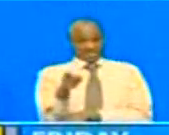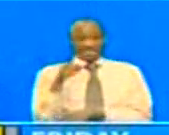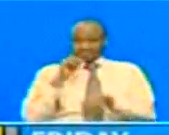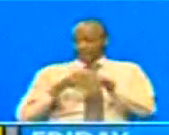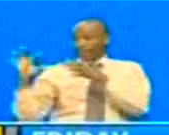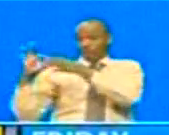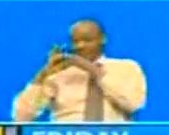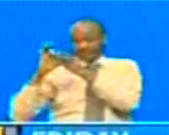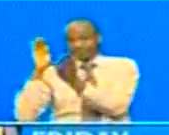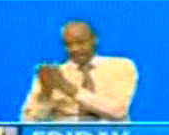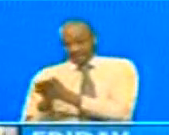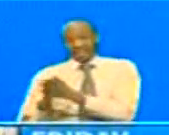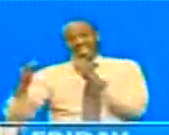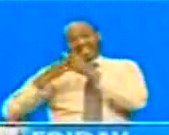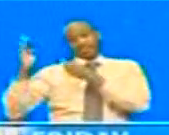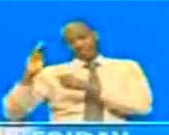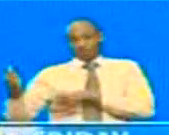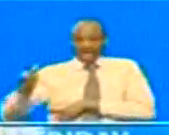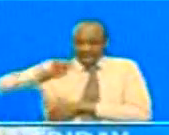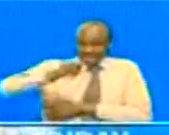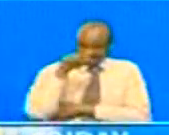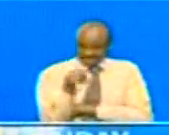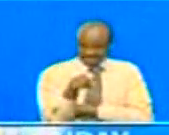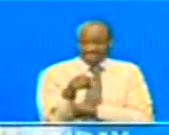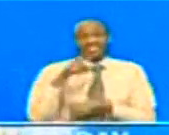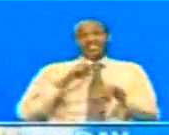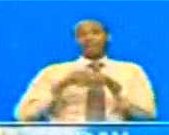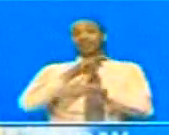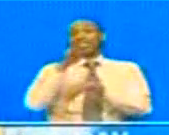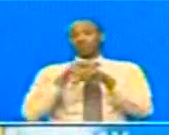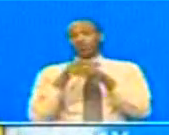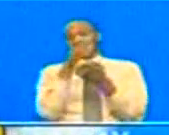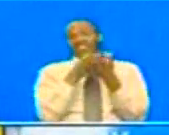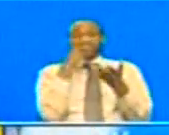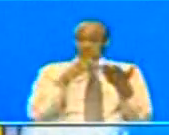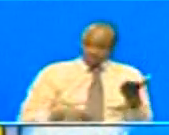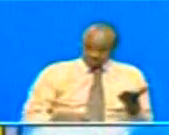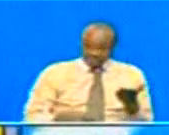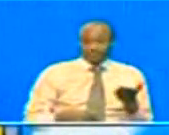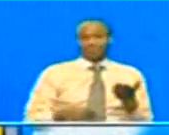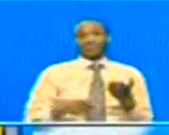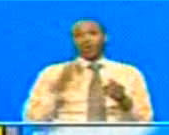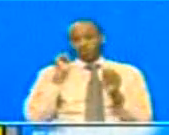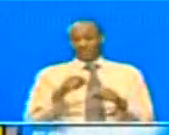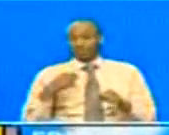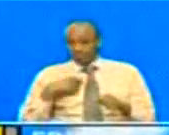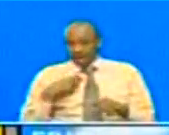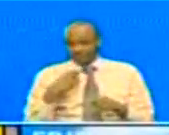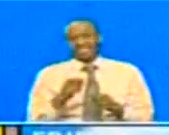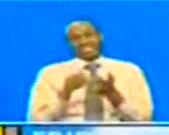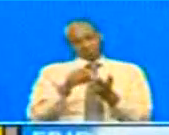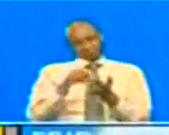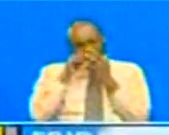Co-operative Bank has pledged a further 8 billion shillings. This comes after the National Treasury gazetted regulations to operationalize a